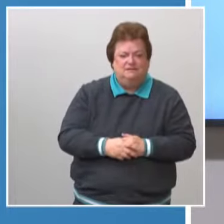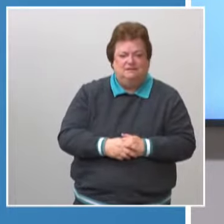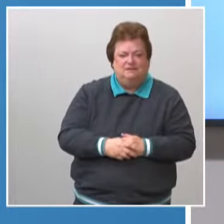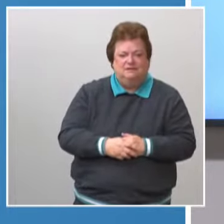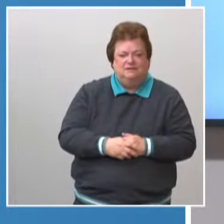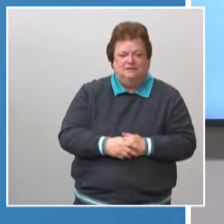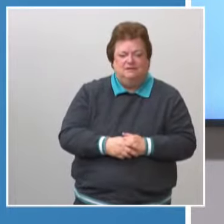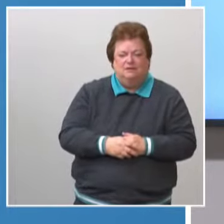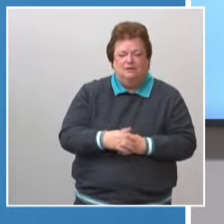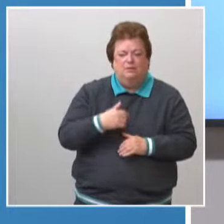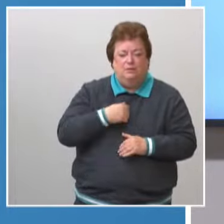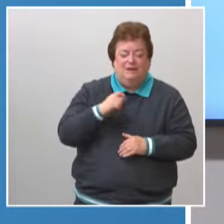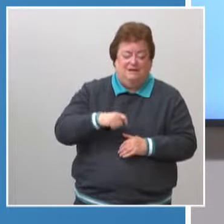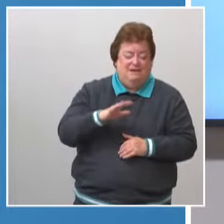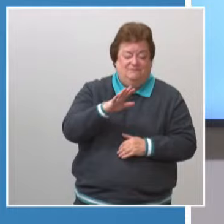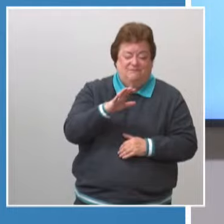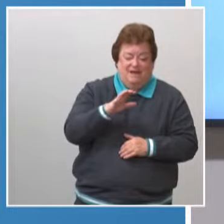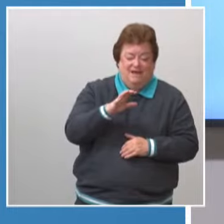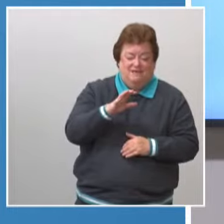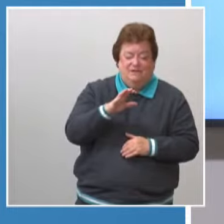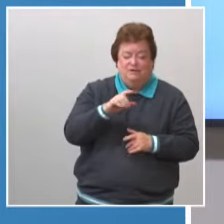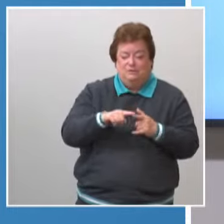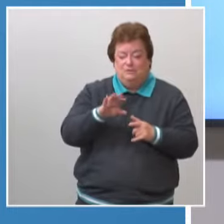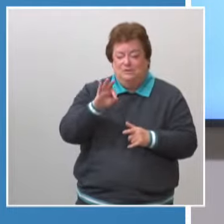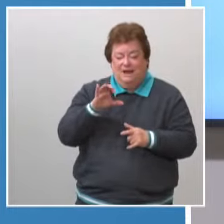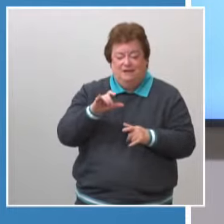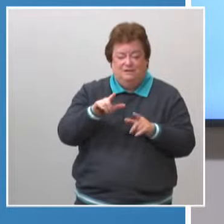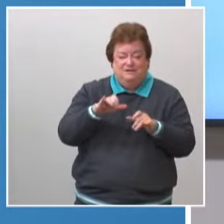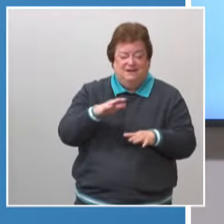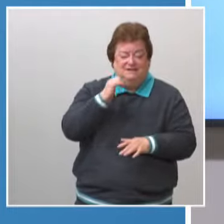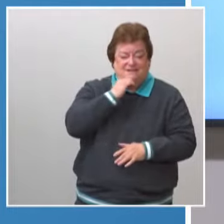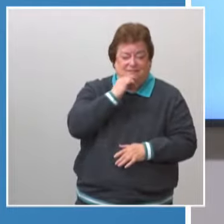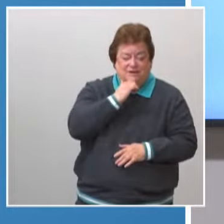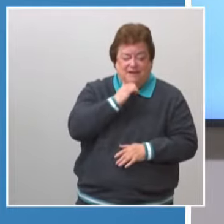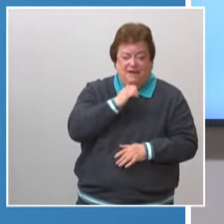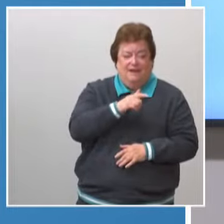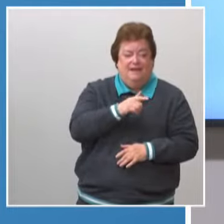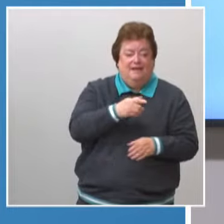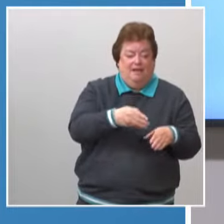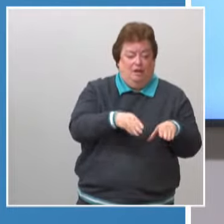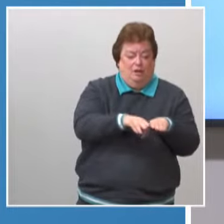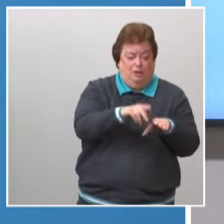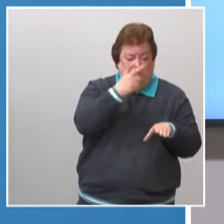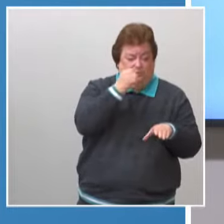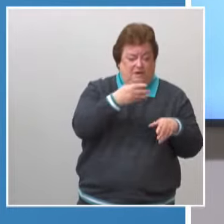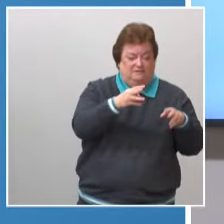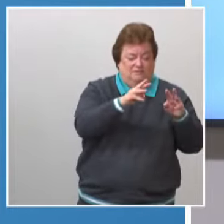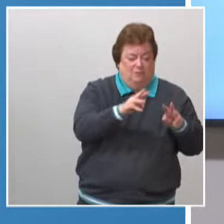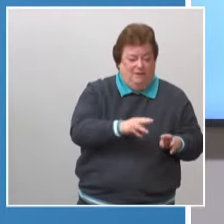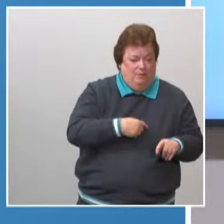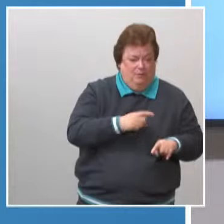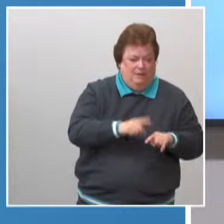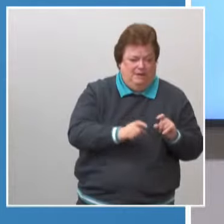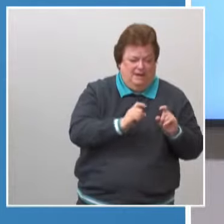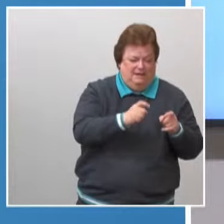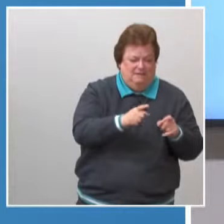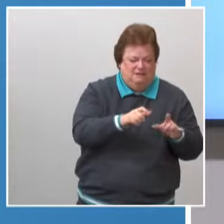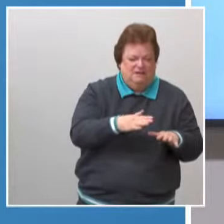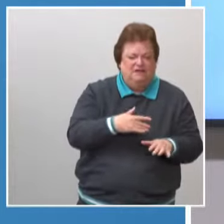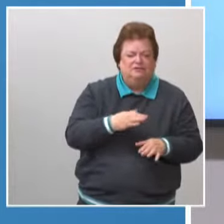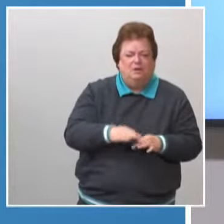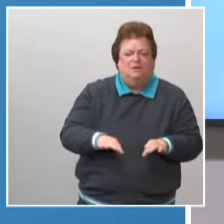500 to 900 tests a day that we're not able to offer. So it's really important for them to try and find a